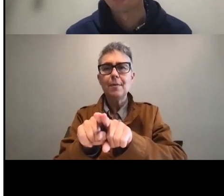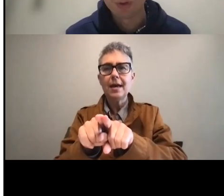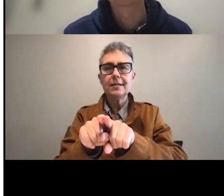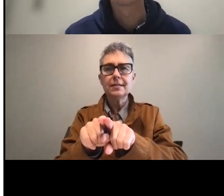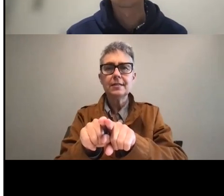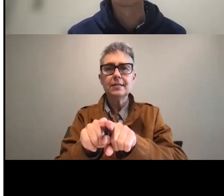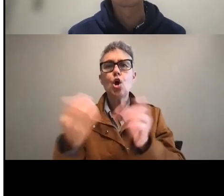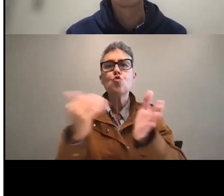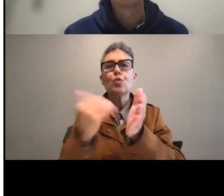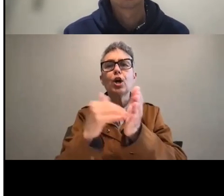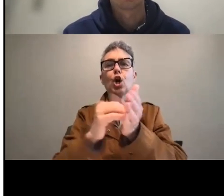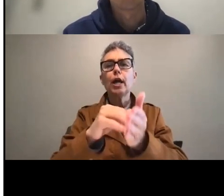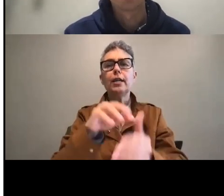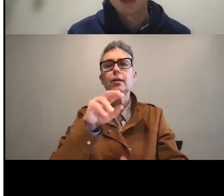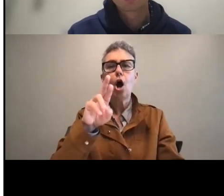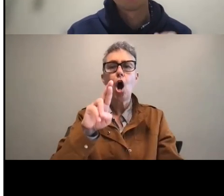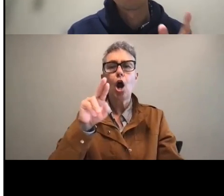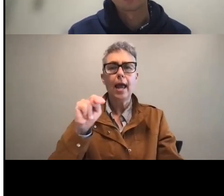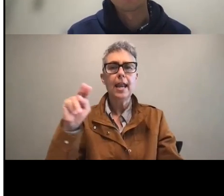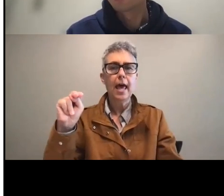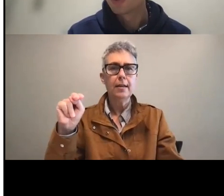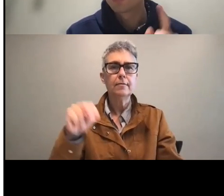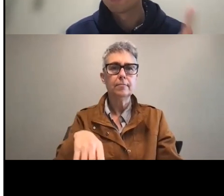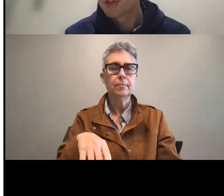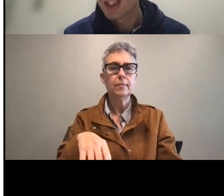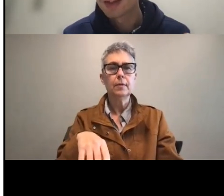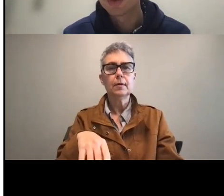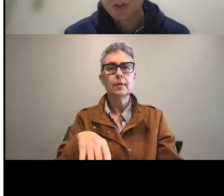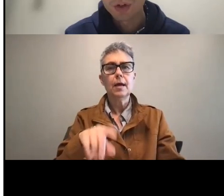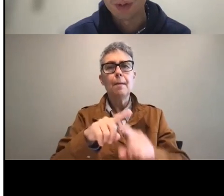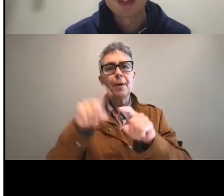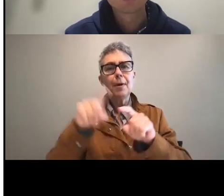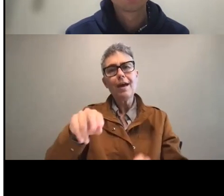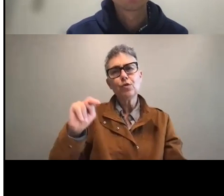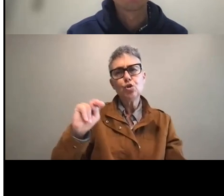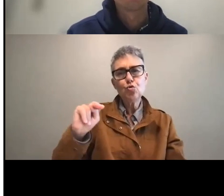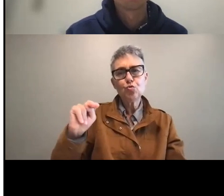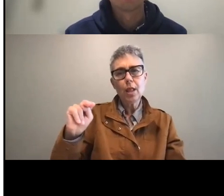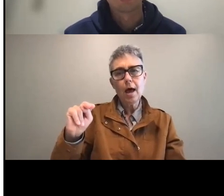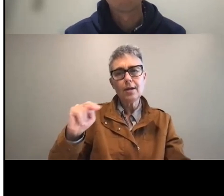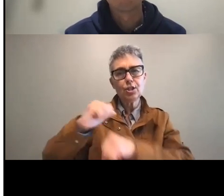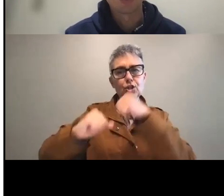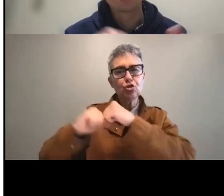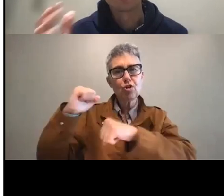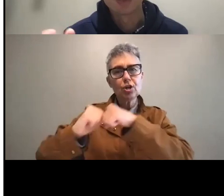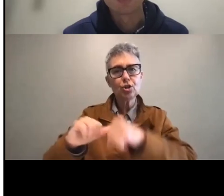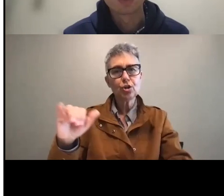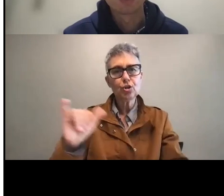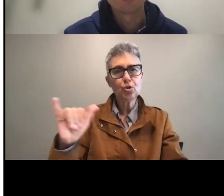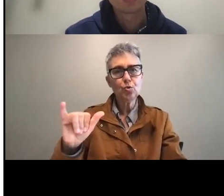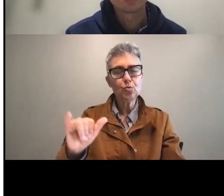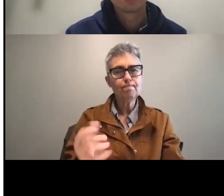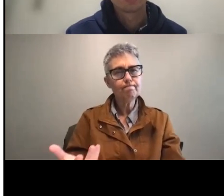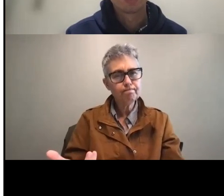these recurrent neural networks, but we do need to utilize the structure, right? So how do we do this, right?